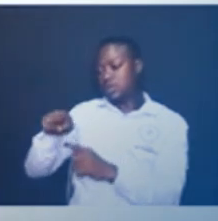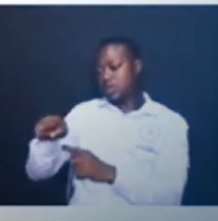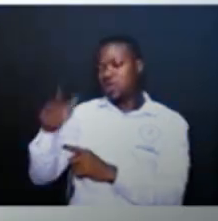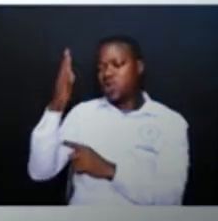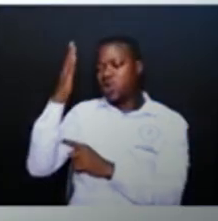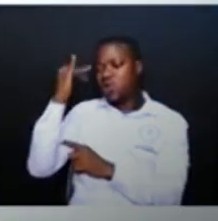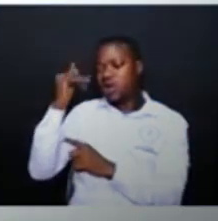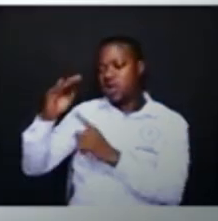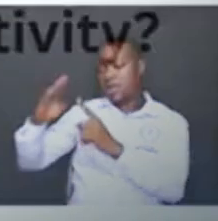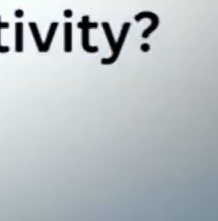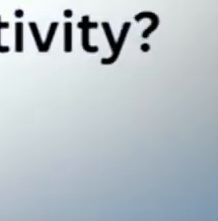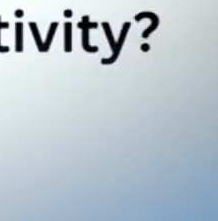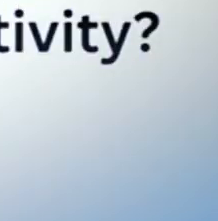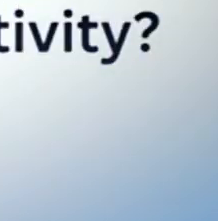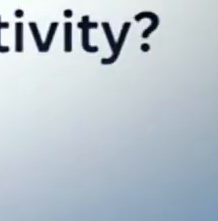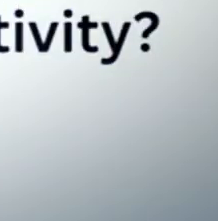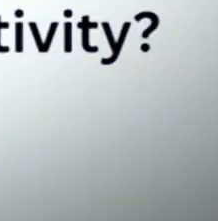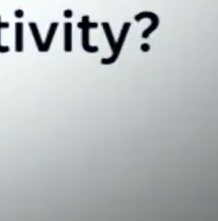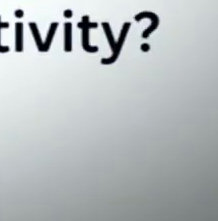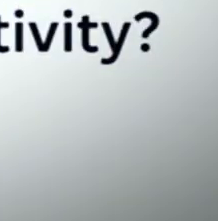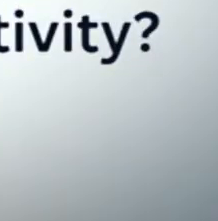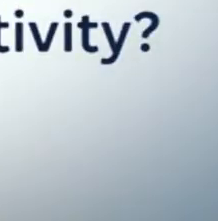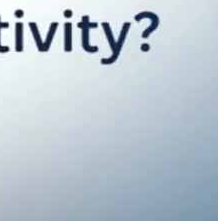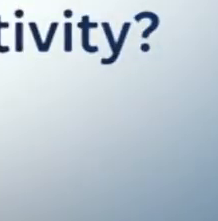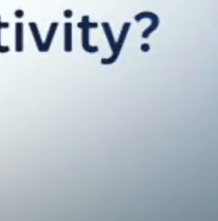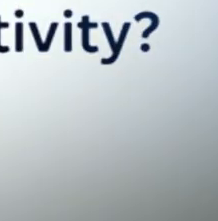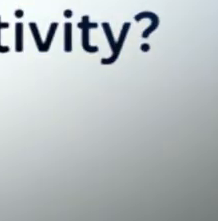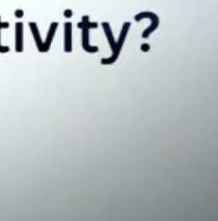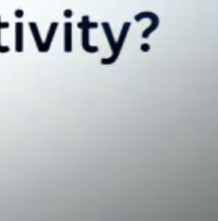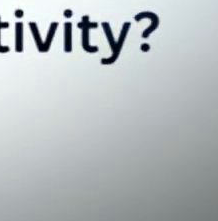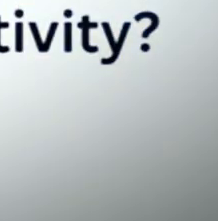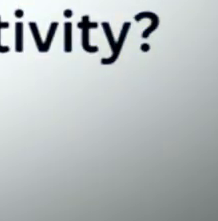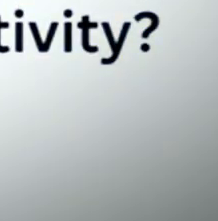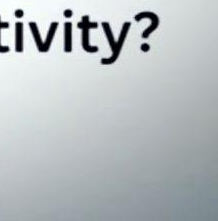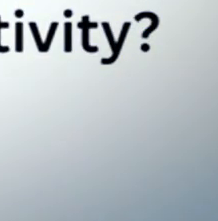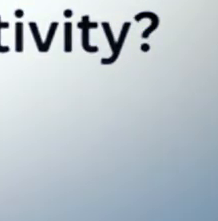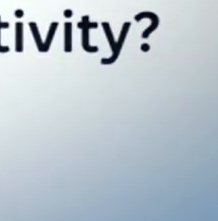captivity? Why? Now the